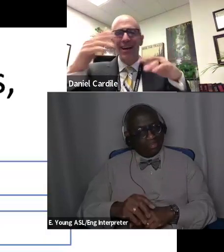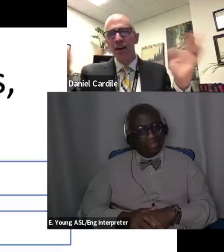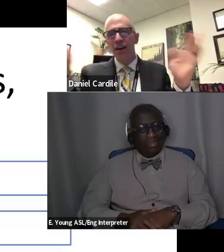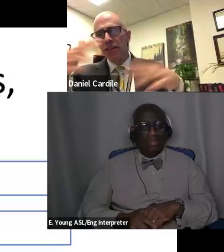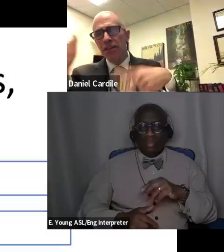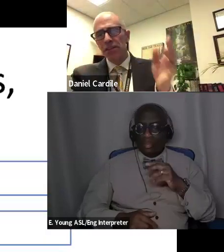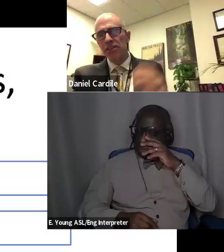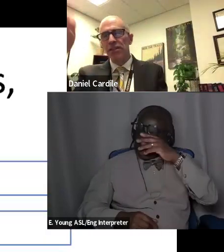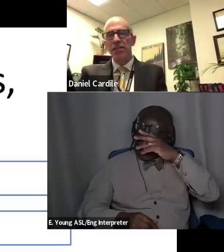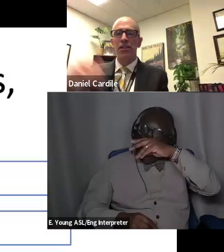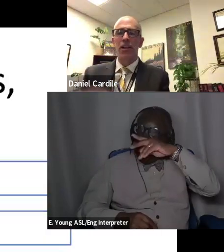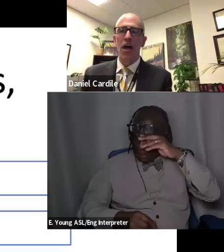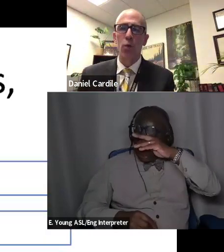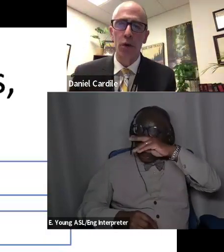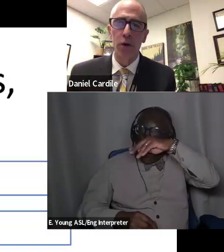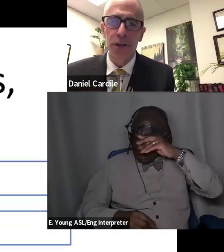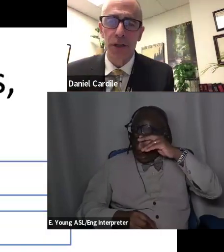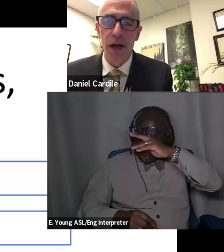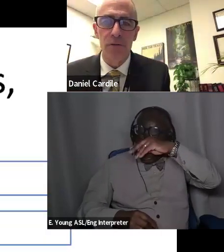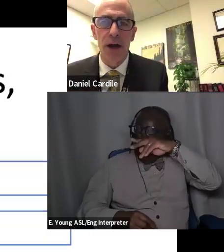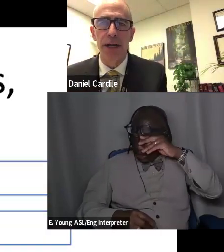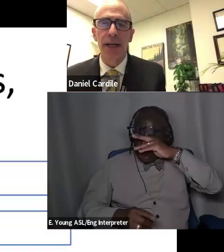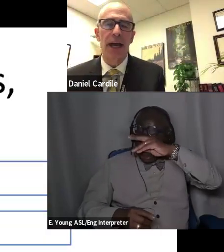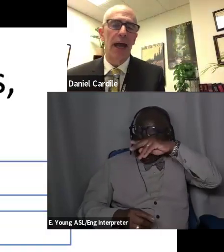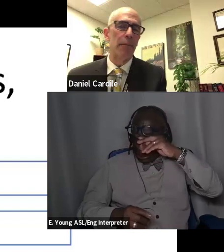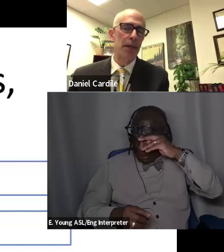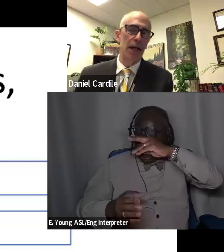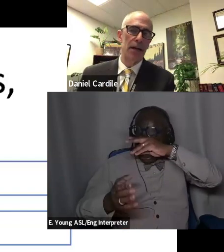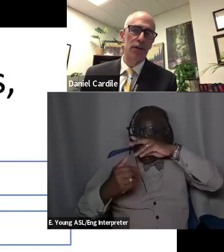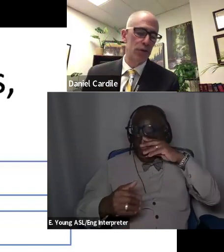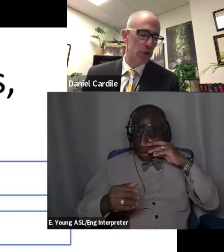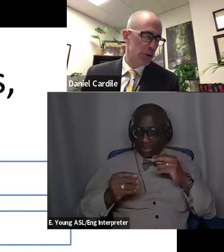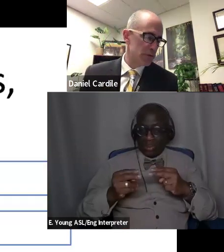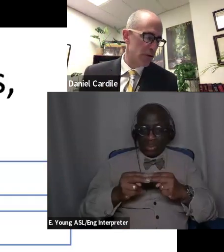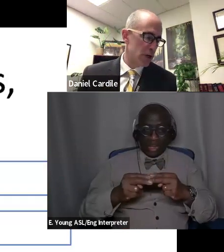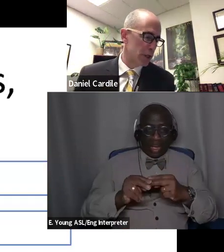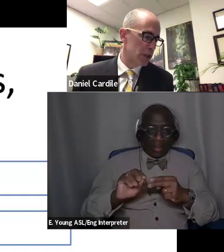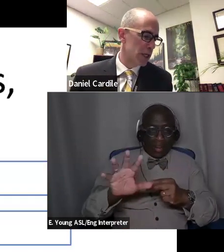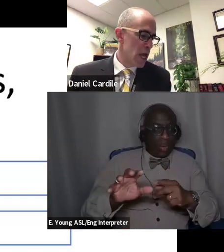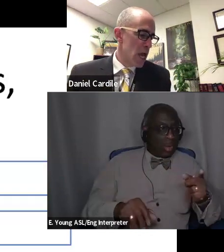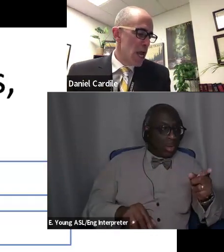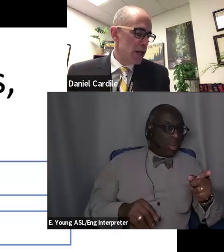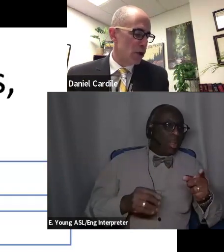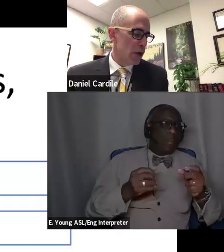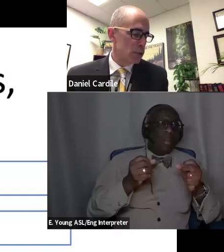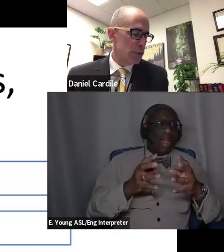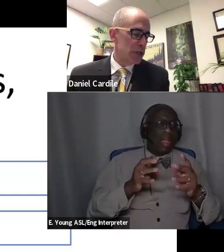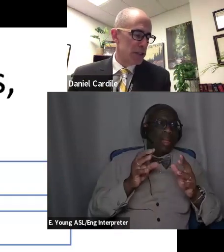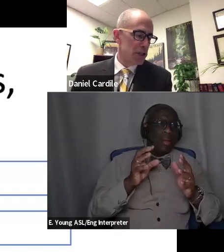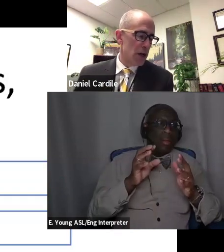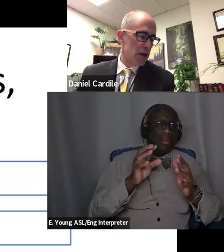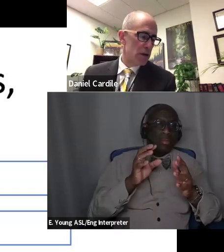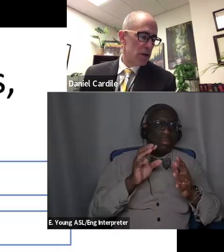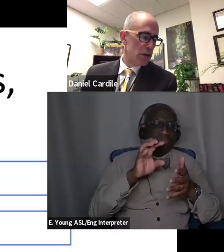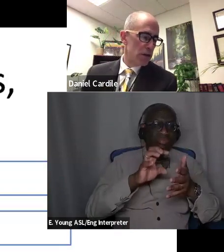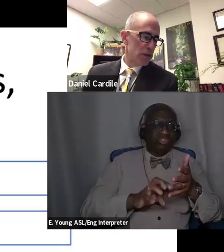All right, this is a lot of words, a lot of writing. I'm going to kind of go through this very quickly. You know, as we touched on,